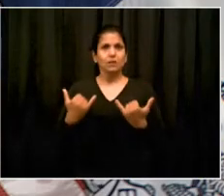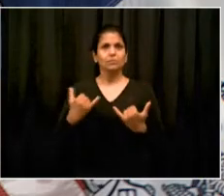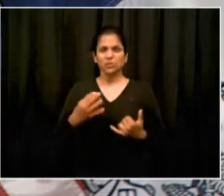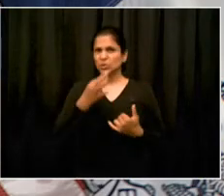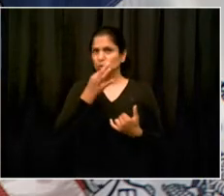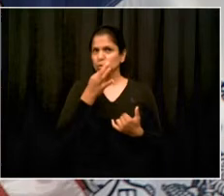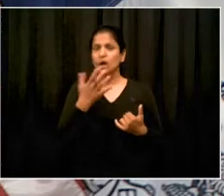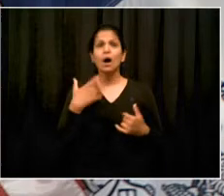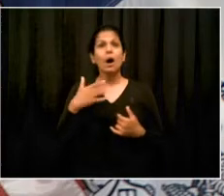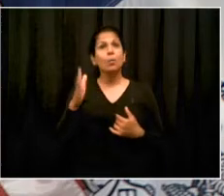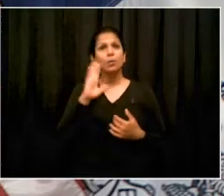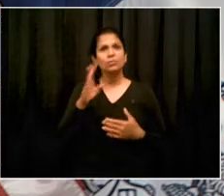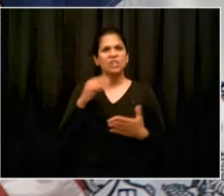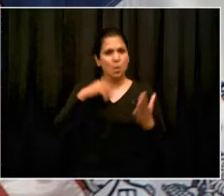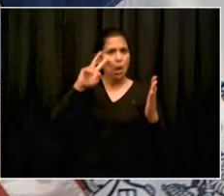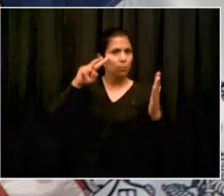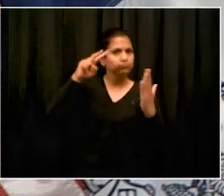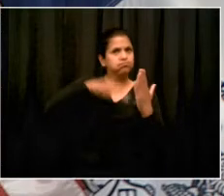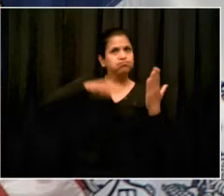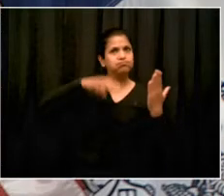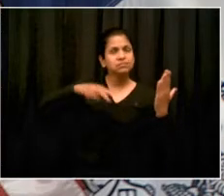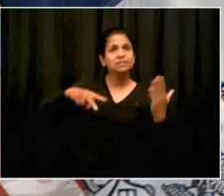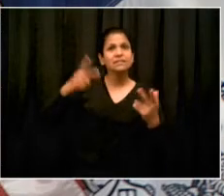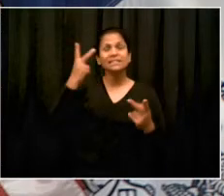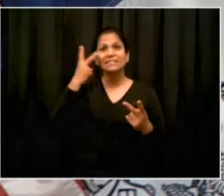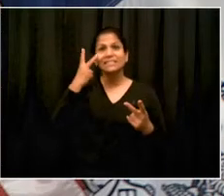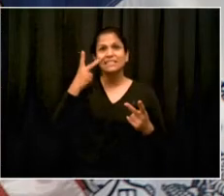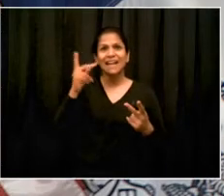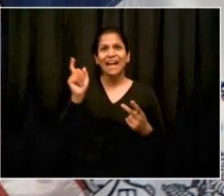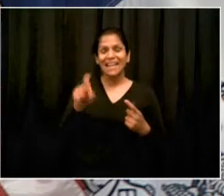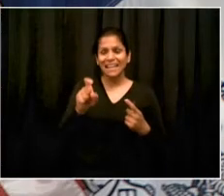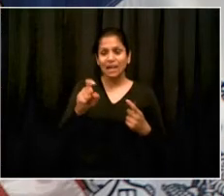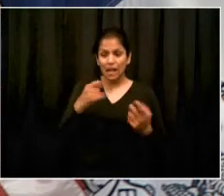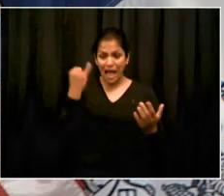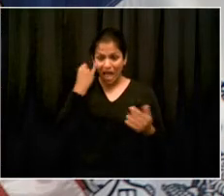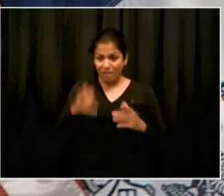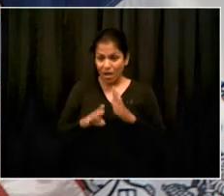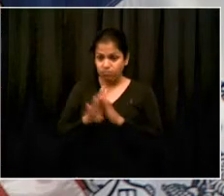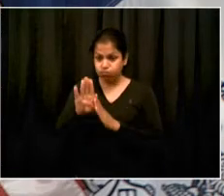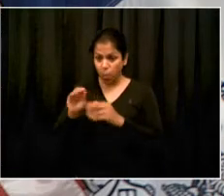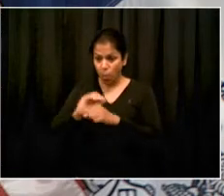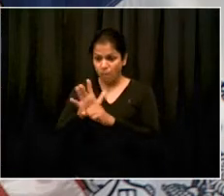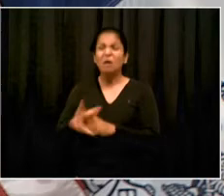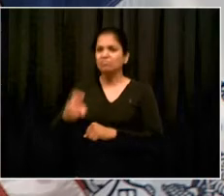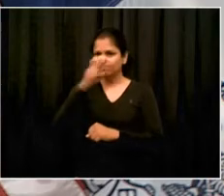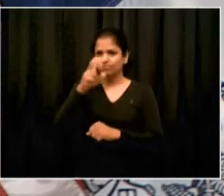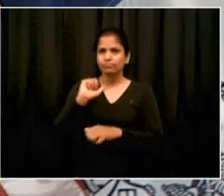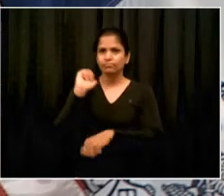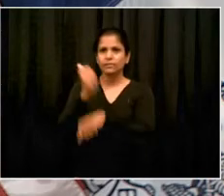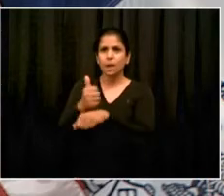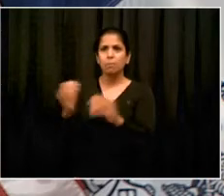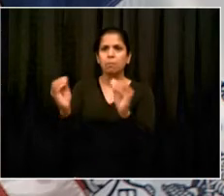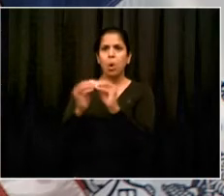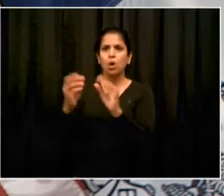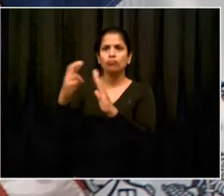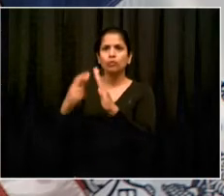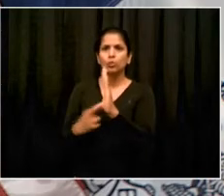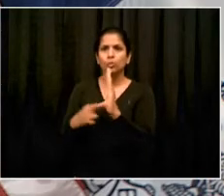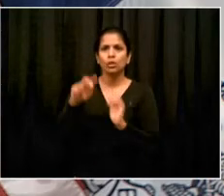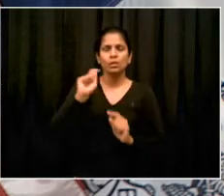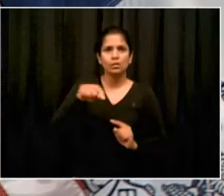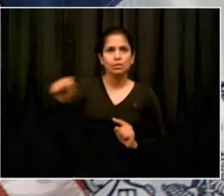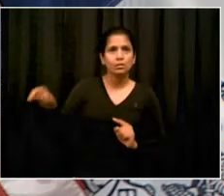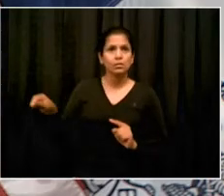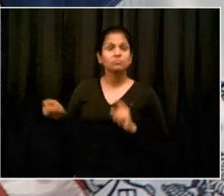the additional options include business closures in certain areas, and obviously a wider scale closure